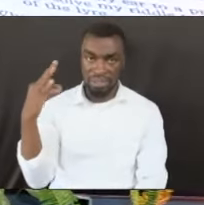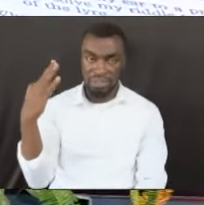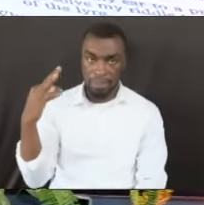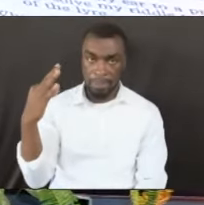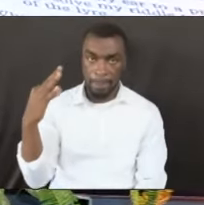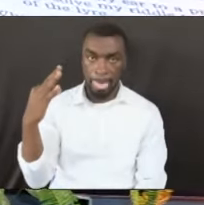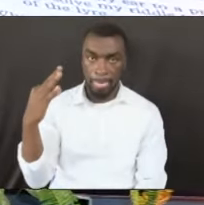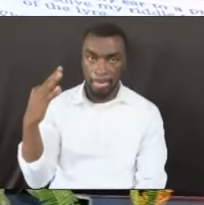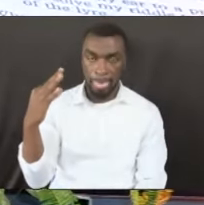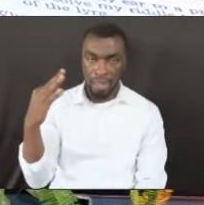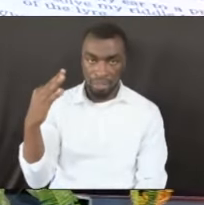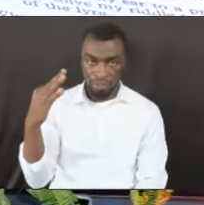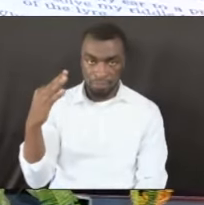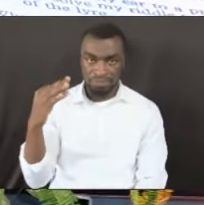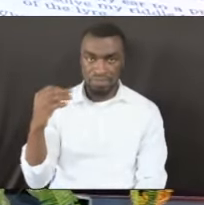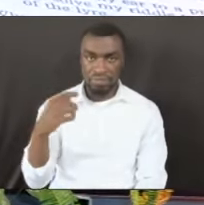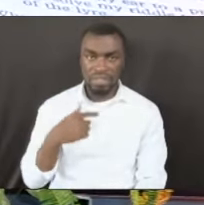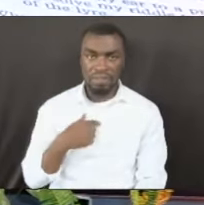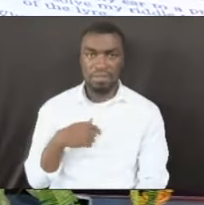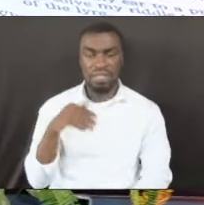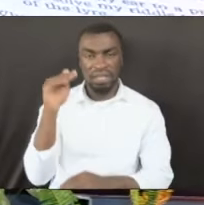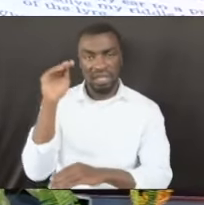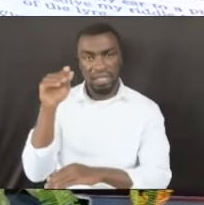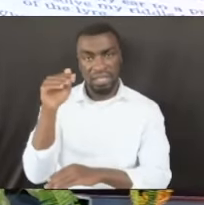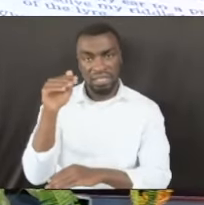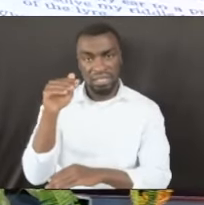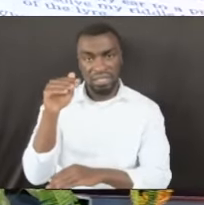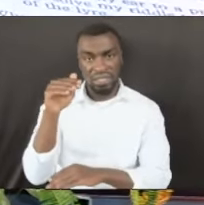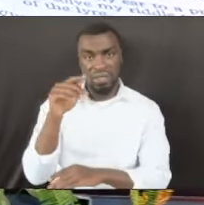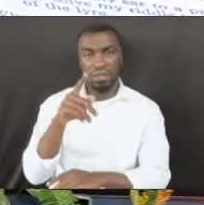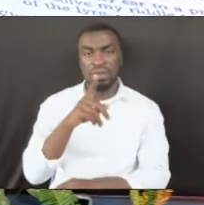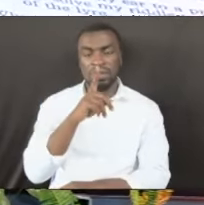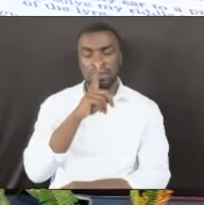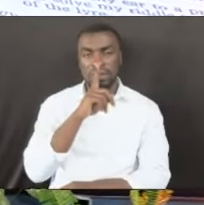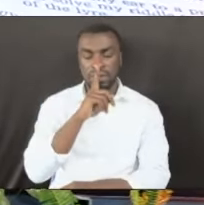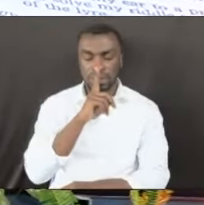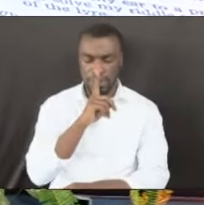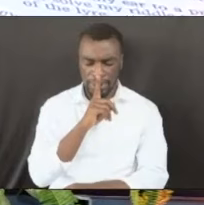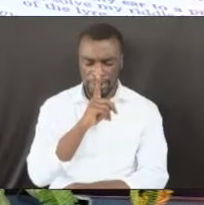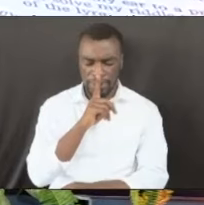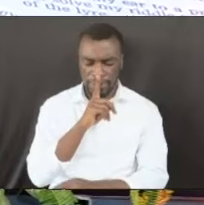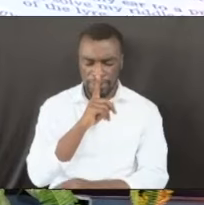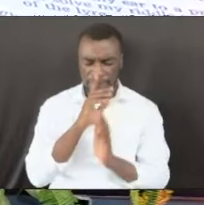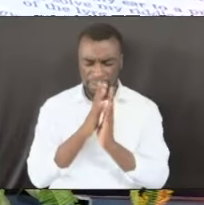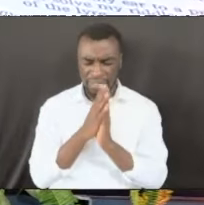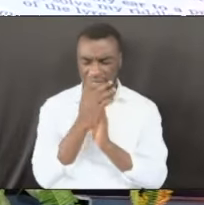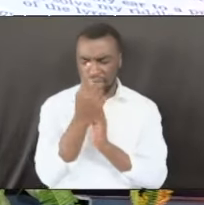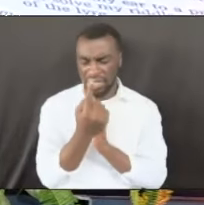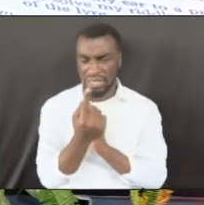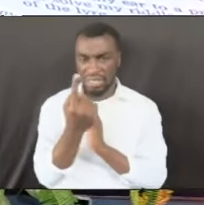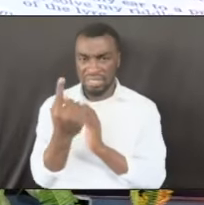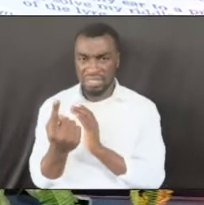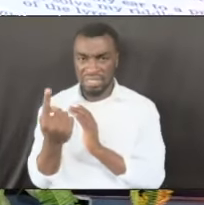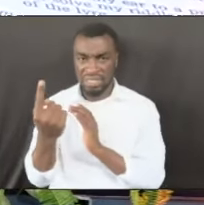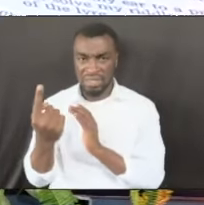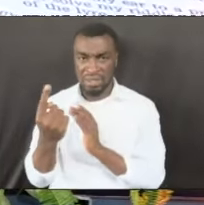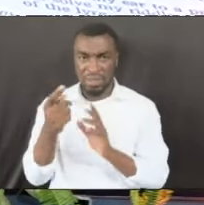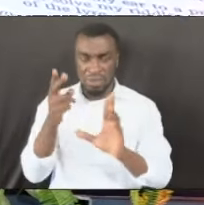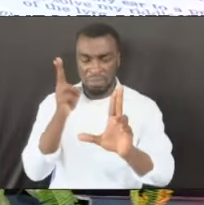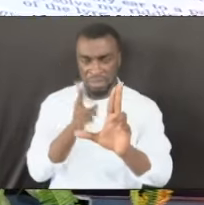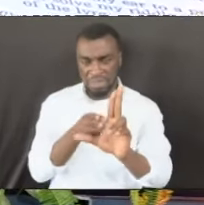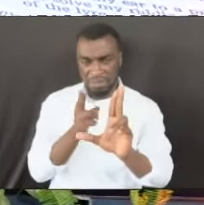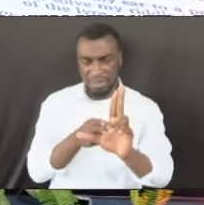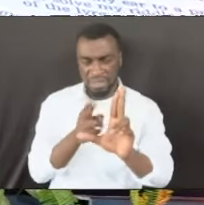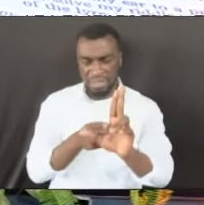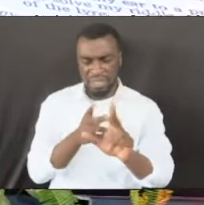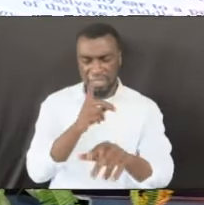I will ask that we give silent prayers. Each one of us participates in the silent prayers.